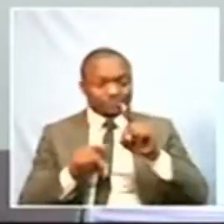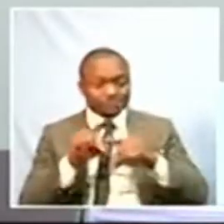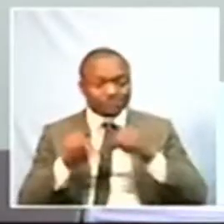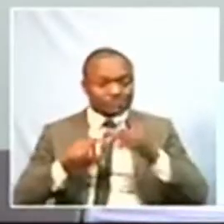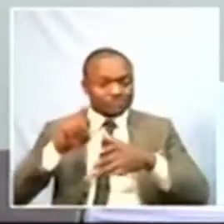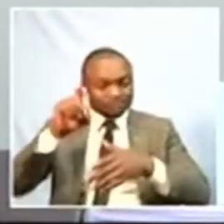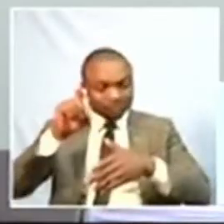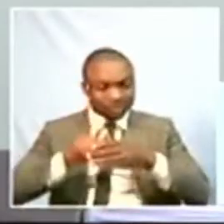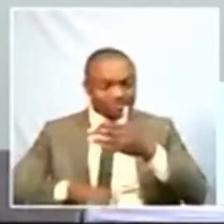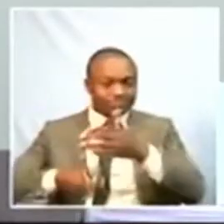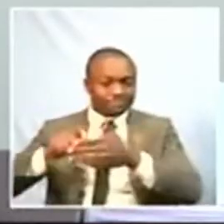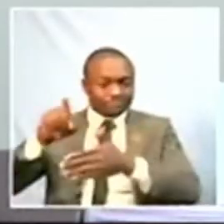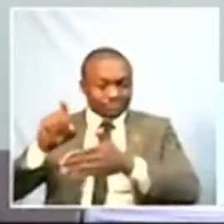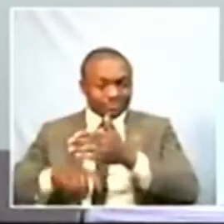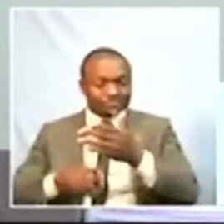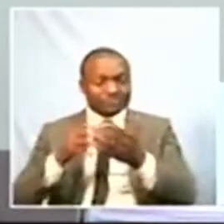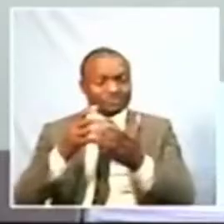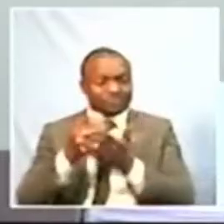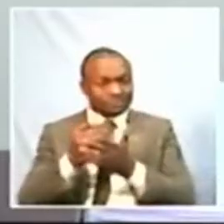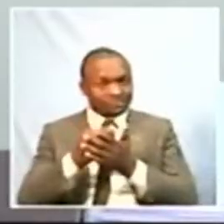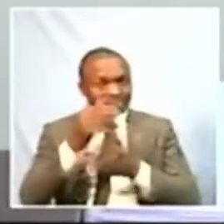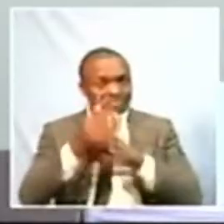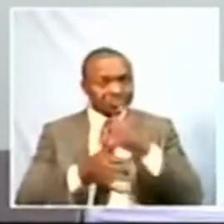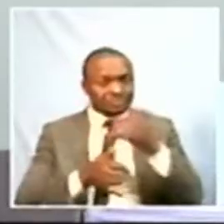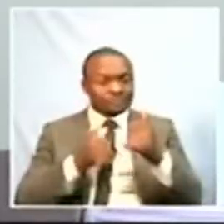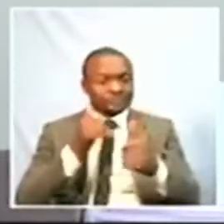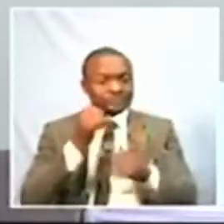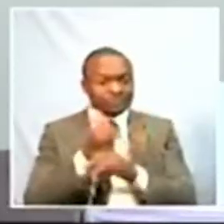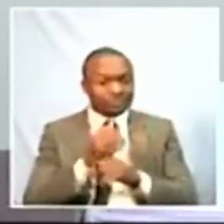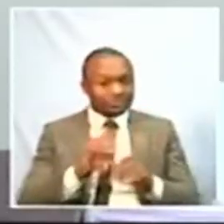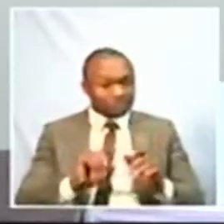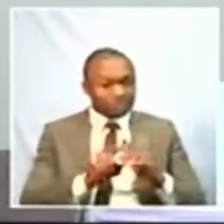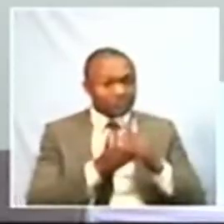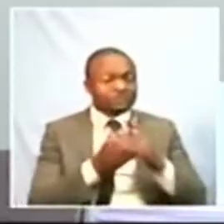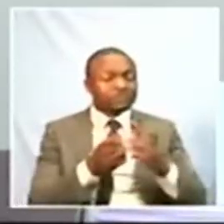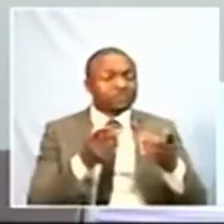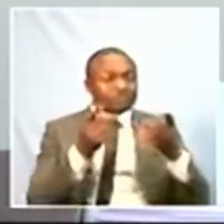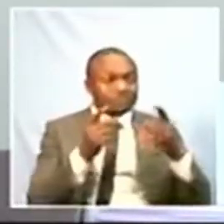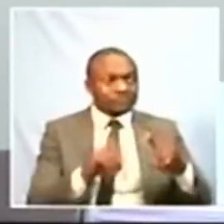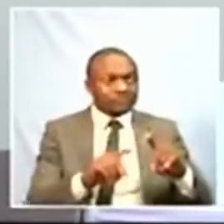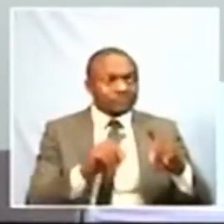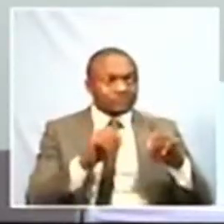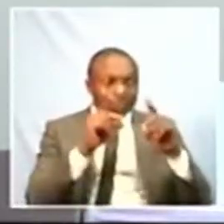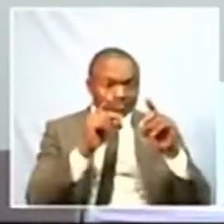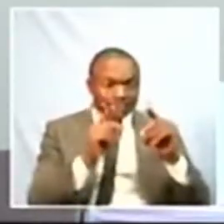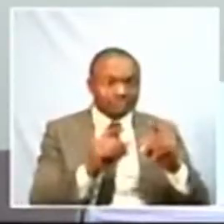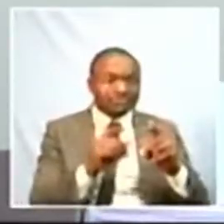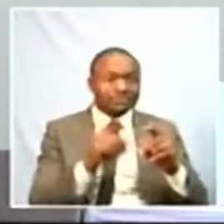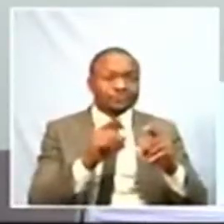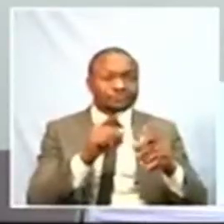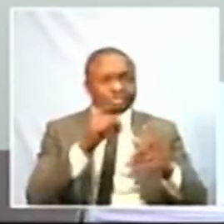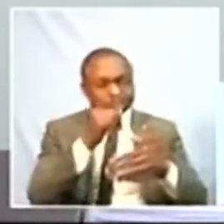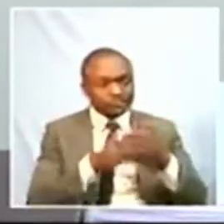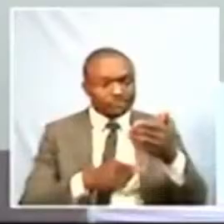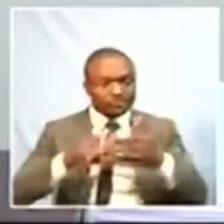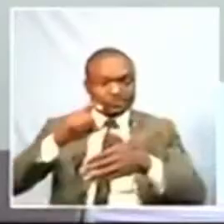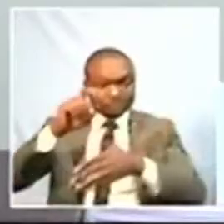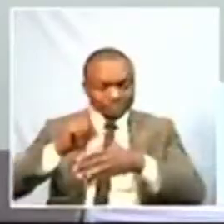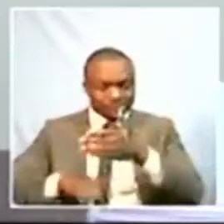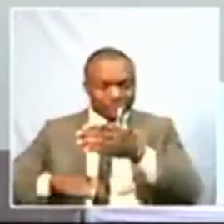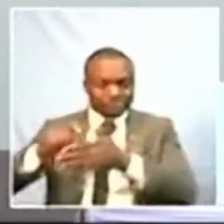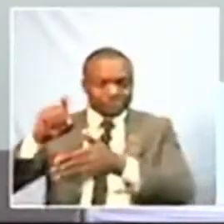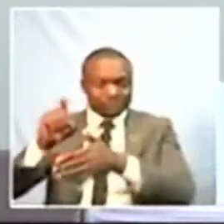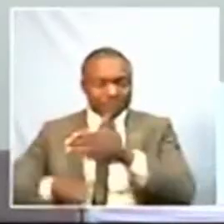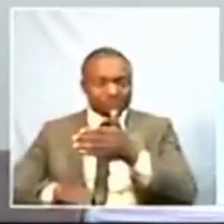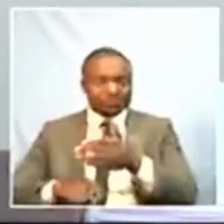monies, how many years starting when up to when, and if what is being deducted is part,